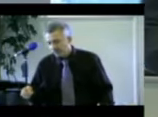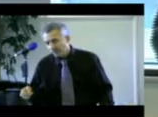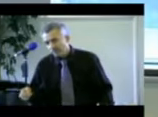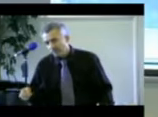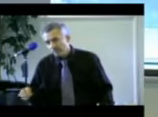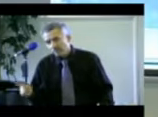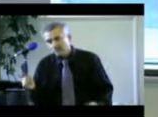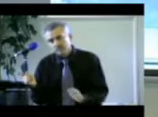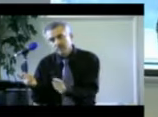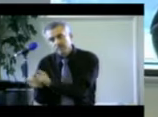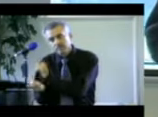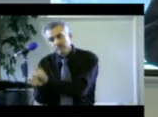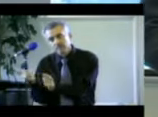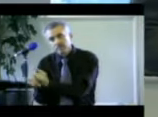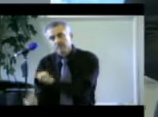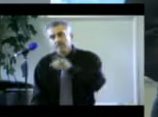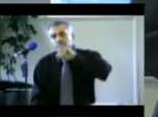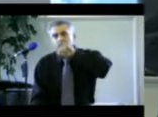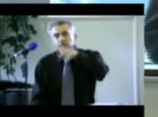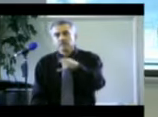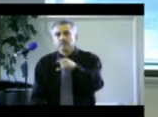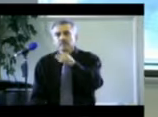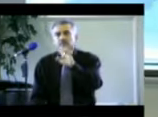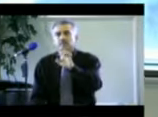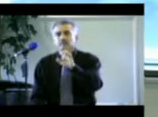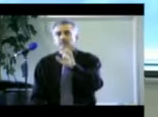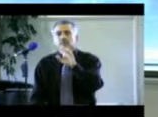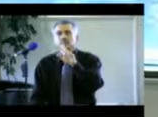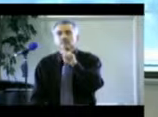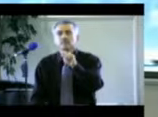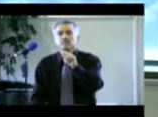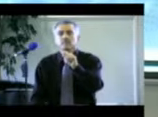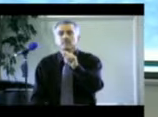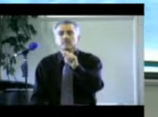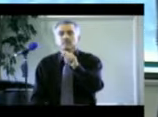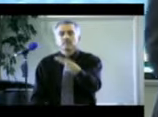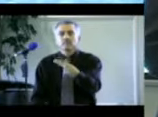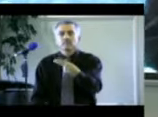daughters were watering their sheep, and